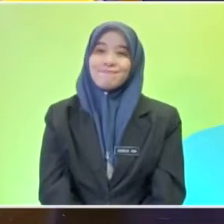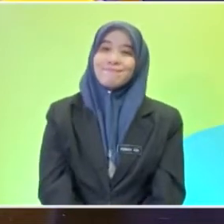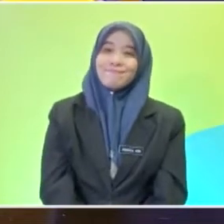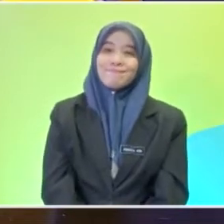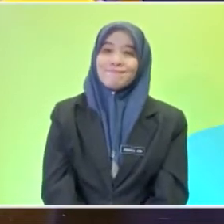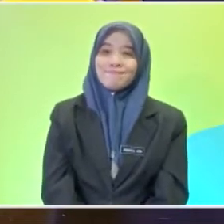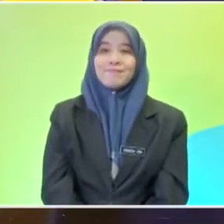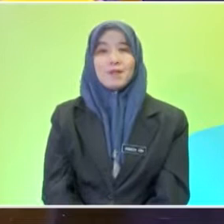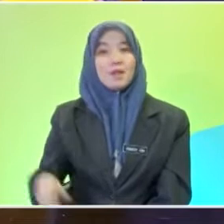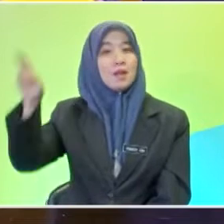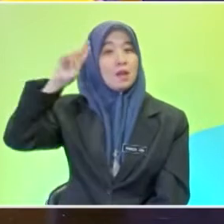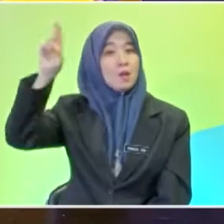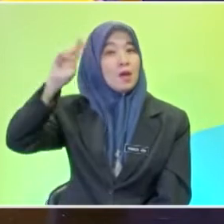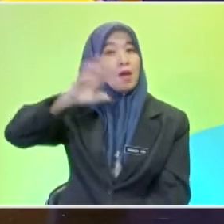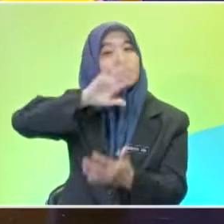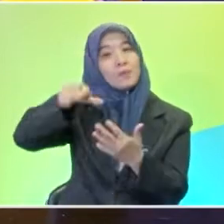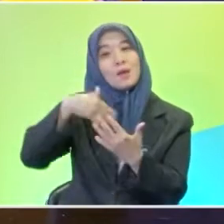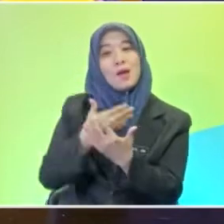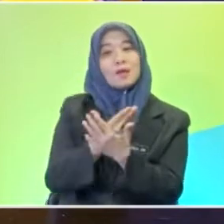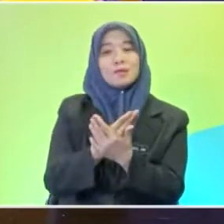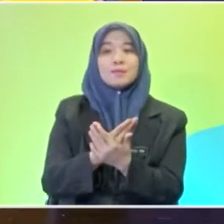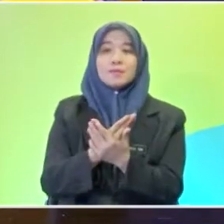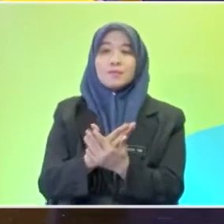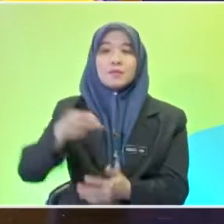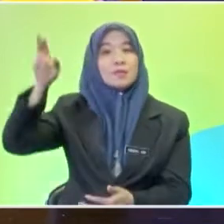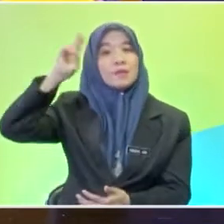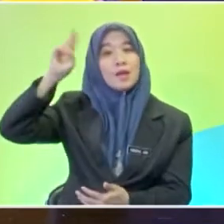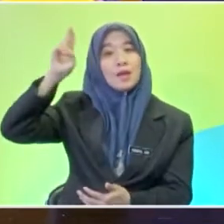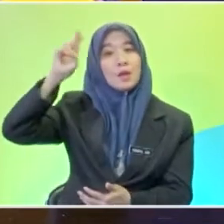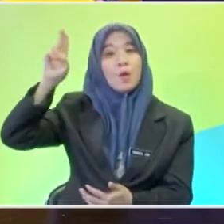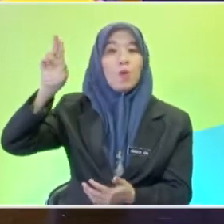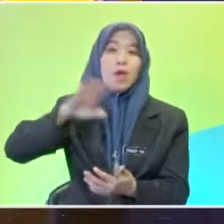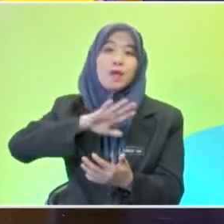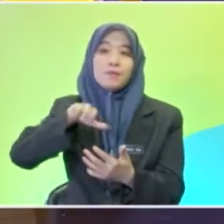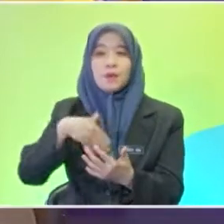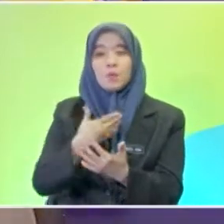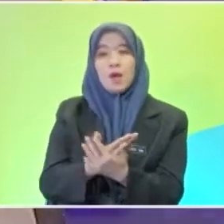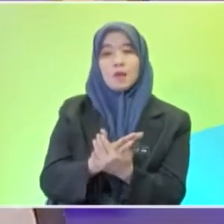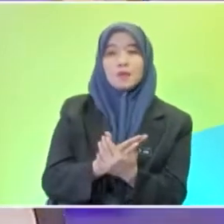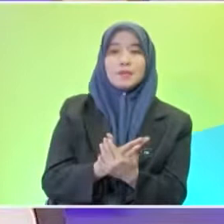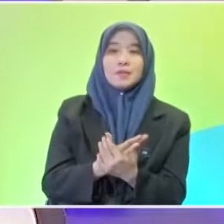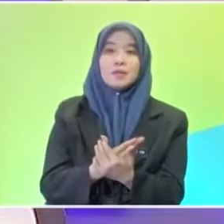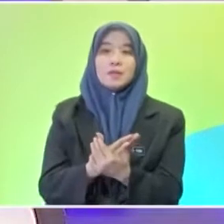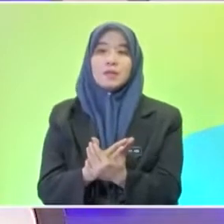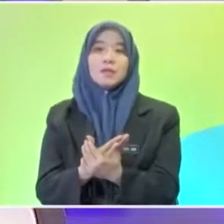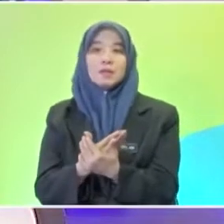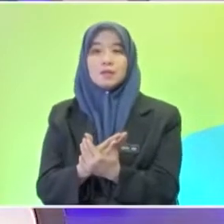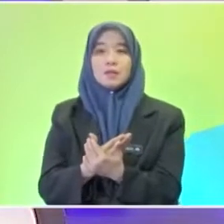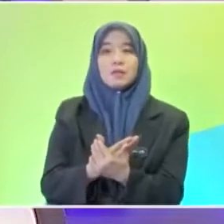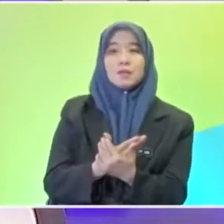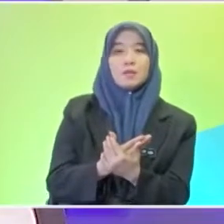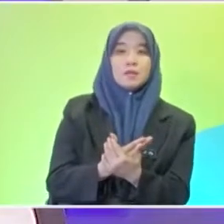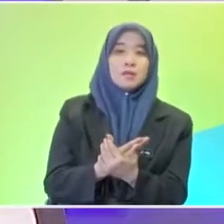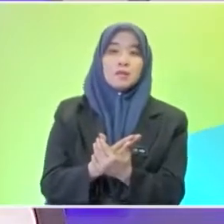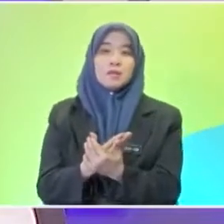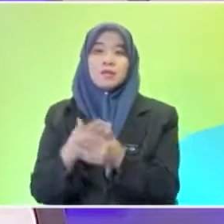Are you ready? Hello everyone. Hello everyone.